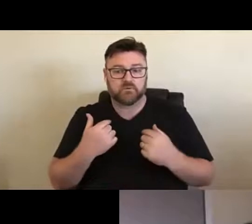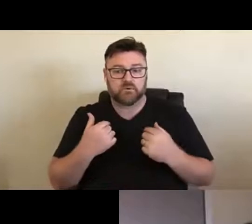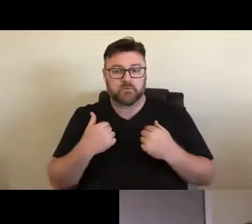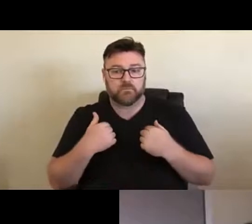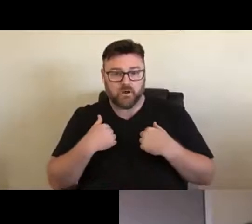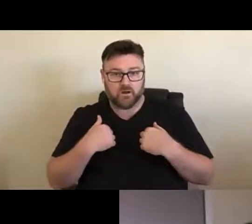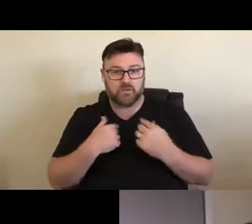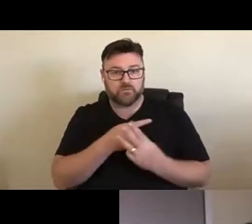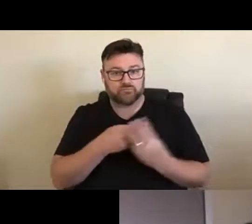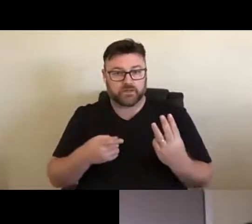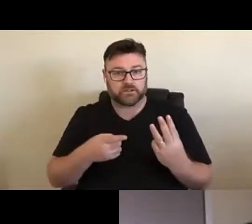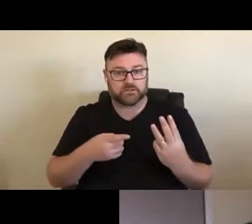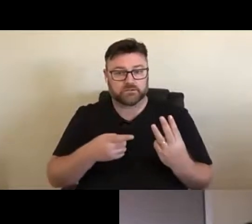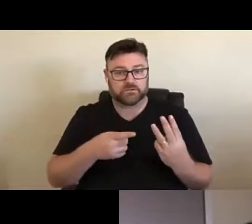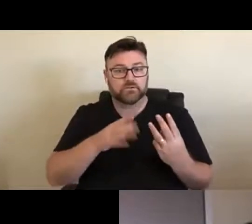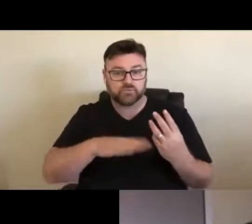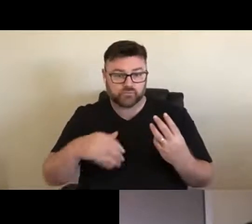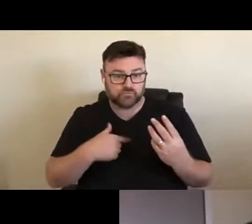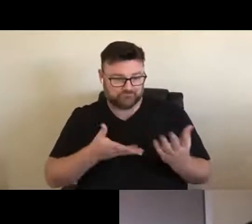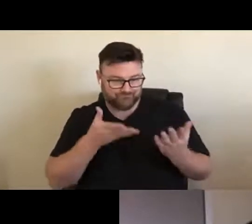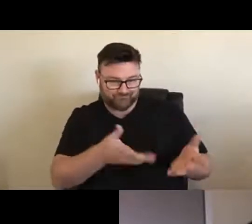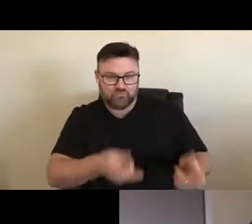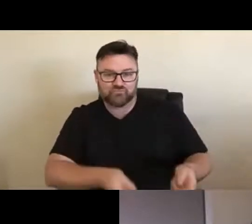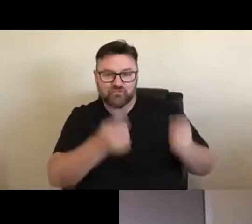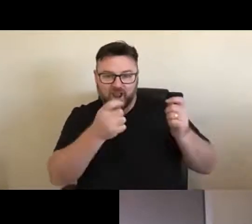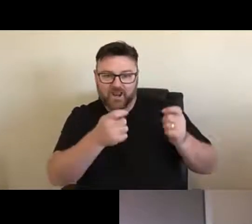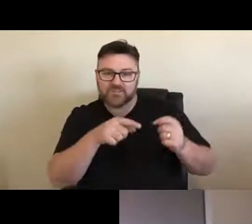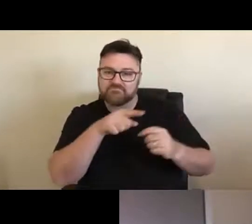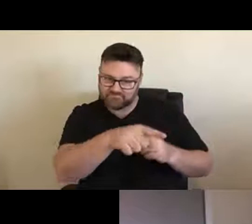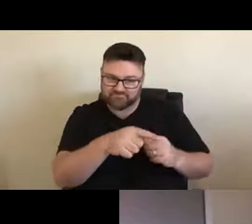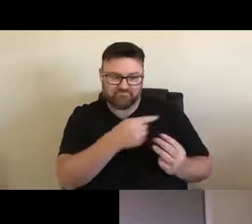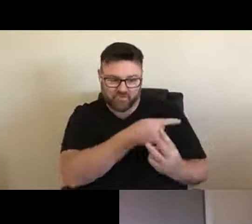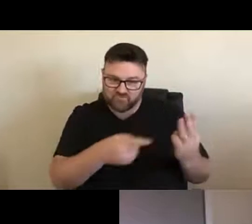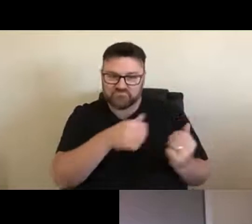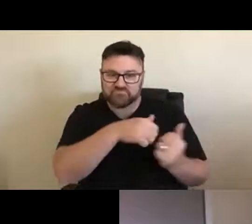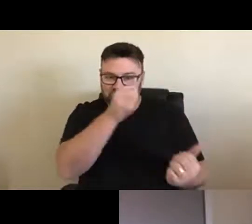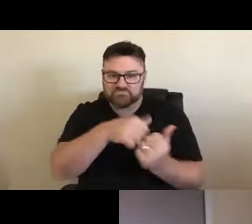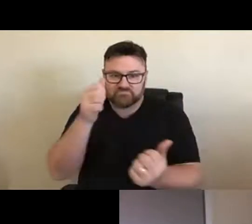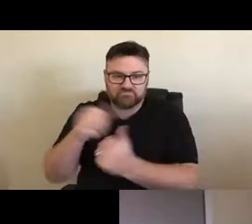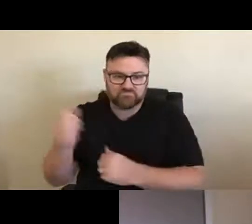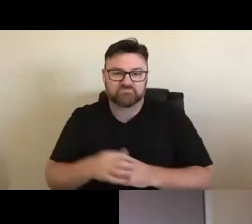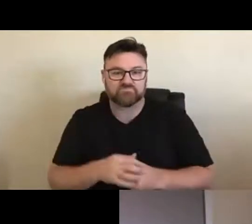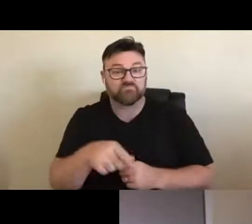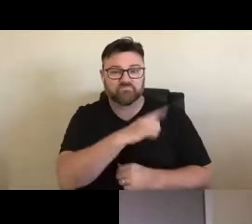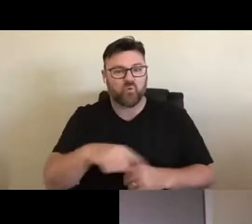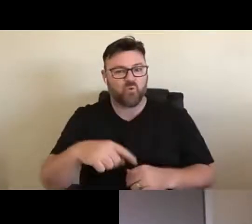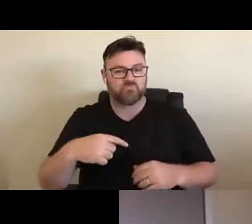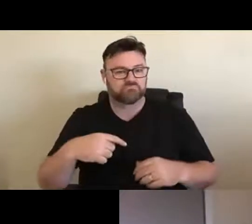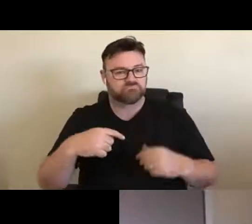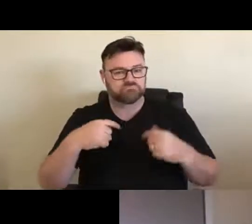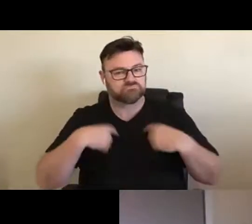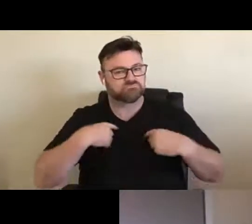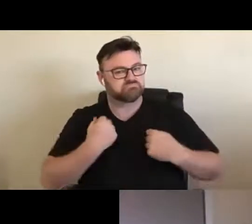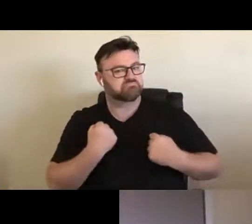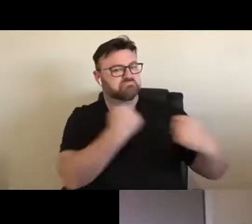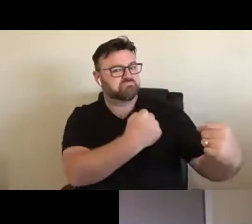them, through tertiary education, and they're all social warriors. So in